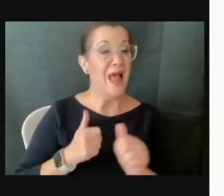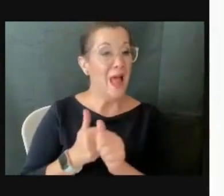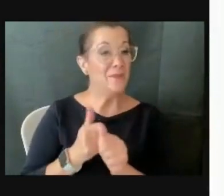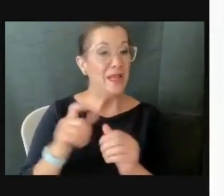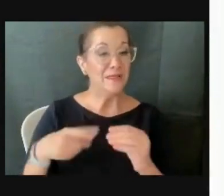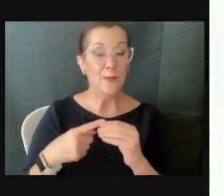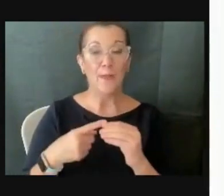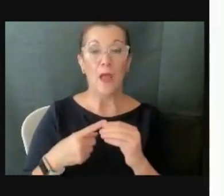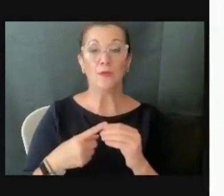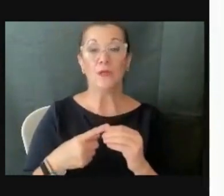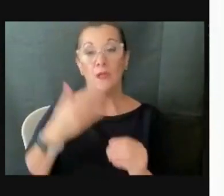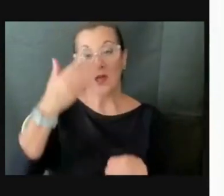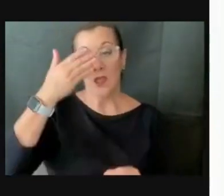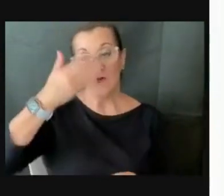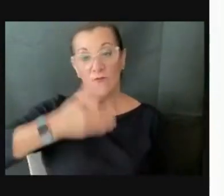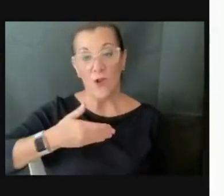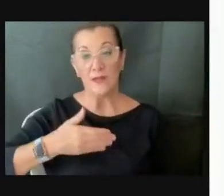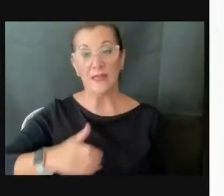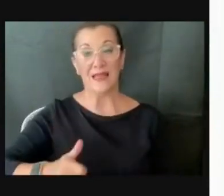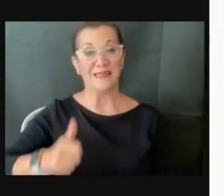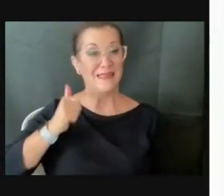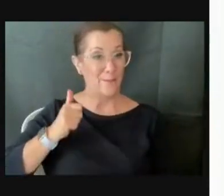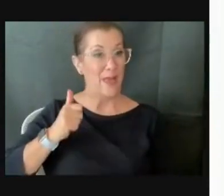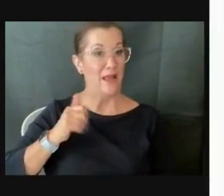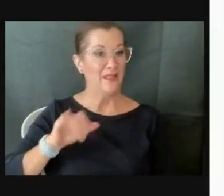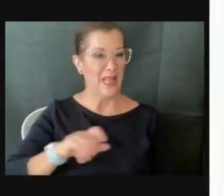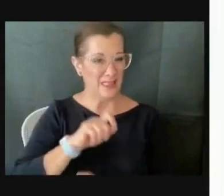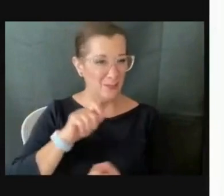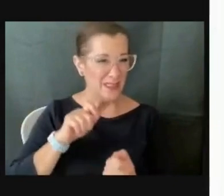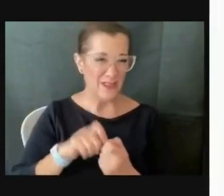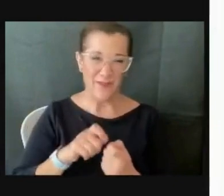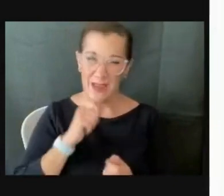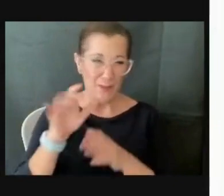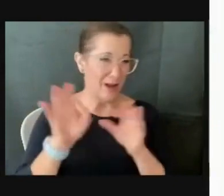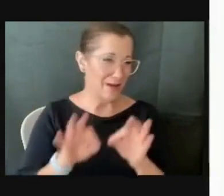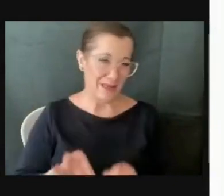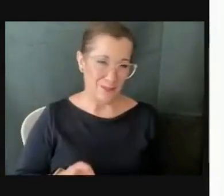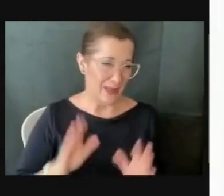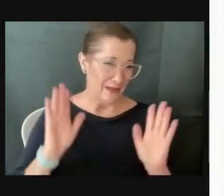front setbacks, and that gets kind of into some specifics there I'm not going to go into,